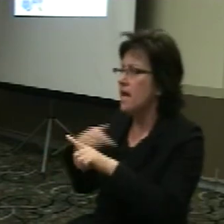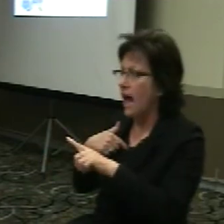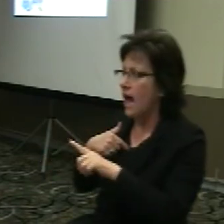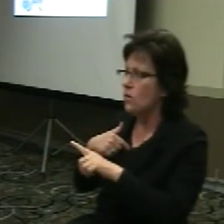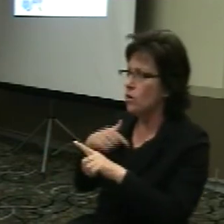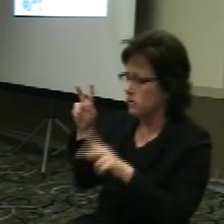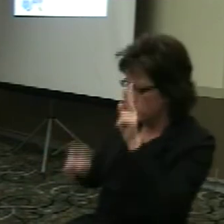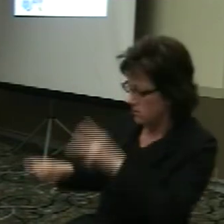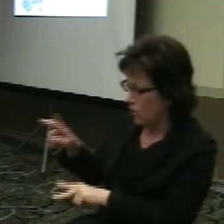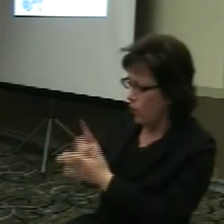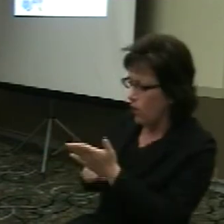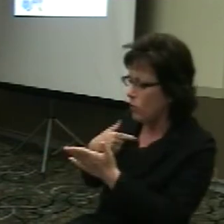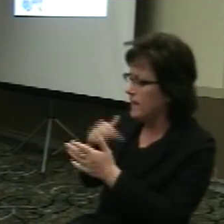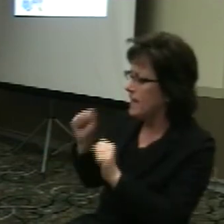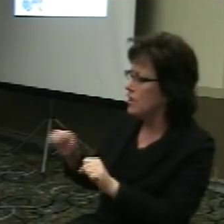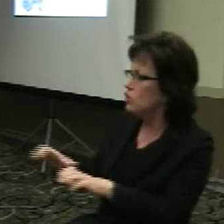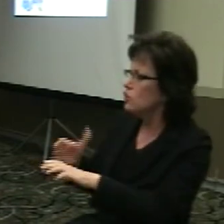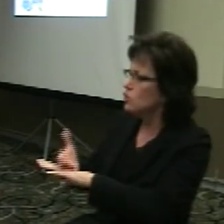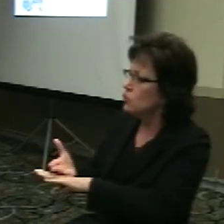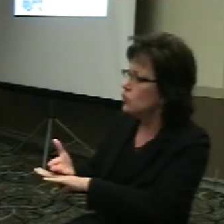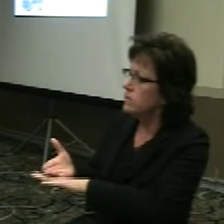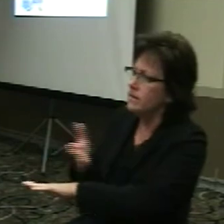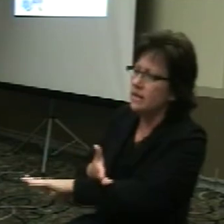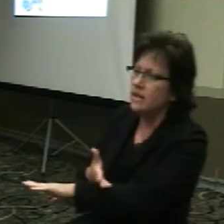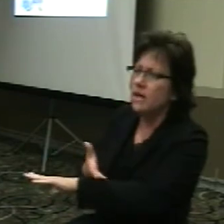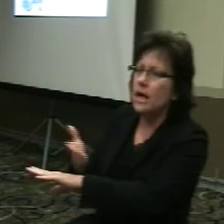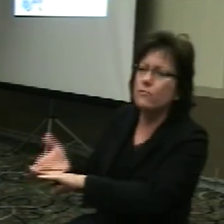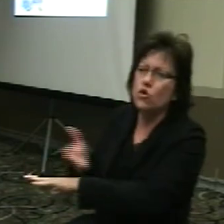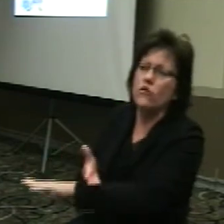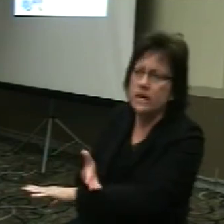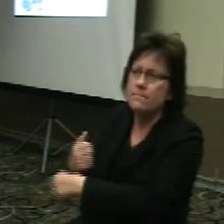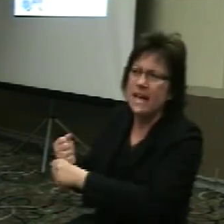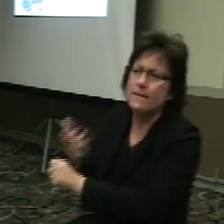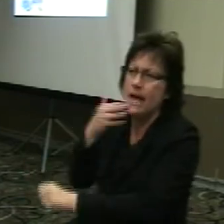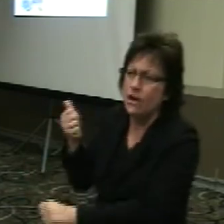better. What could we do to increase it? The other thing I'm doing a lot more work with,